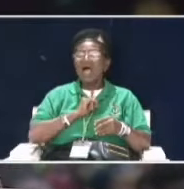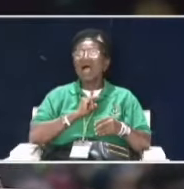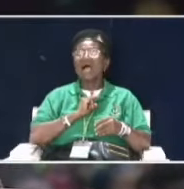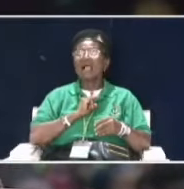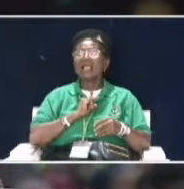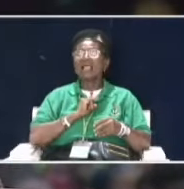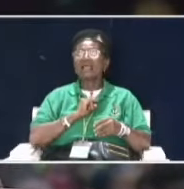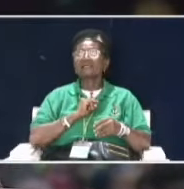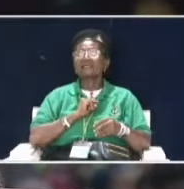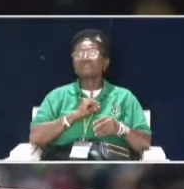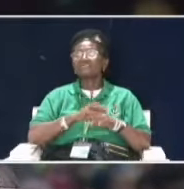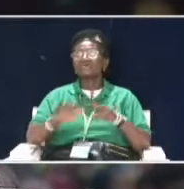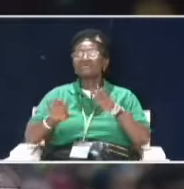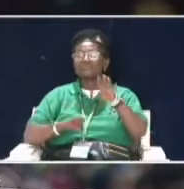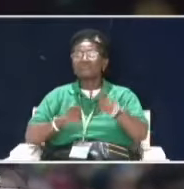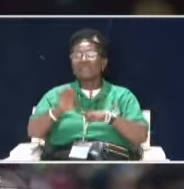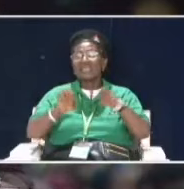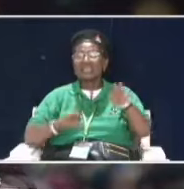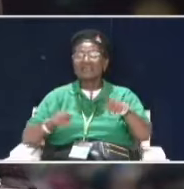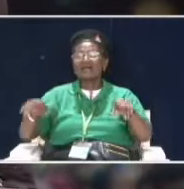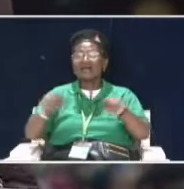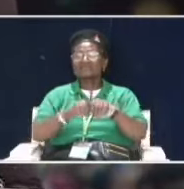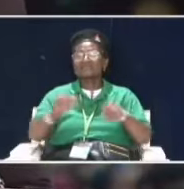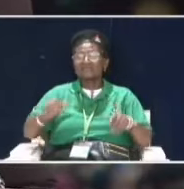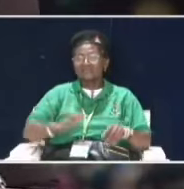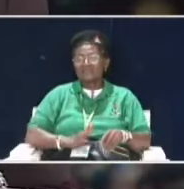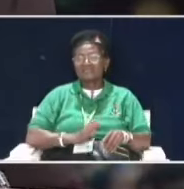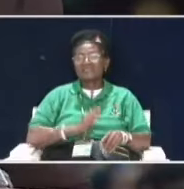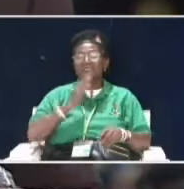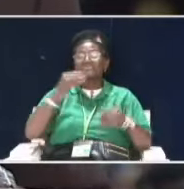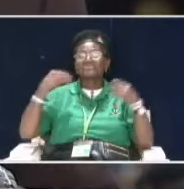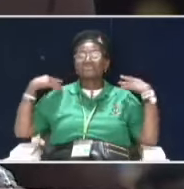I don't behave as a gentle dove.